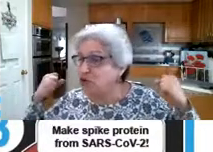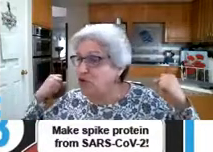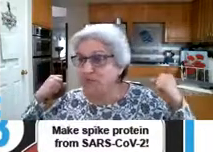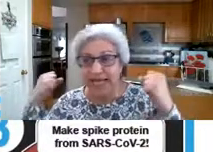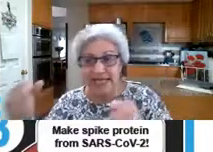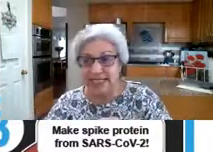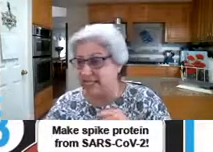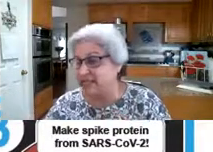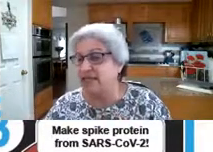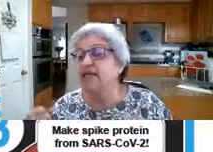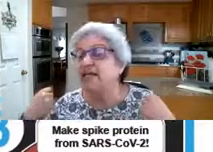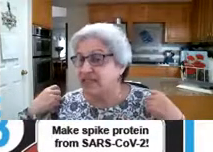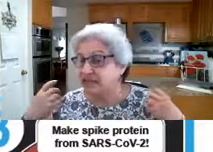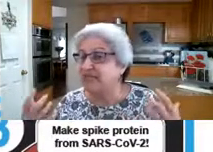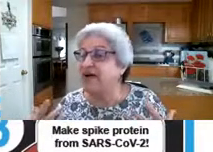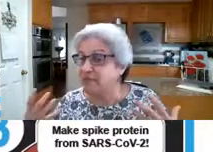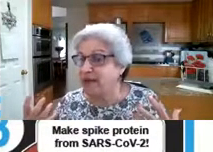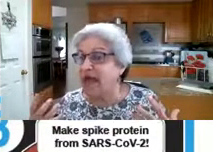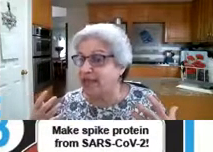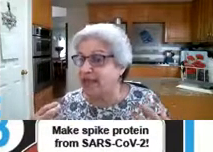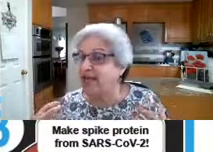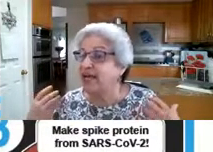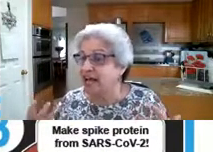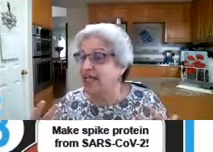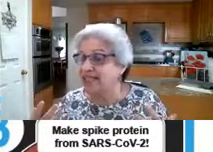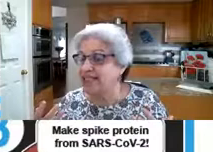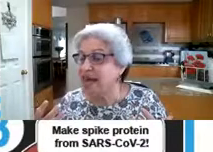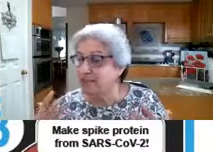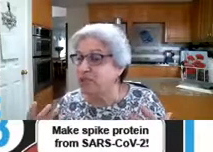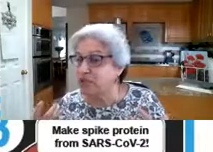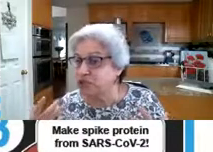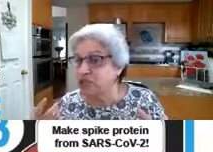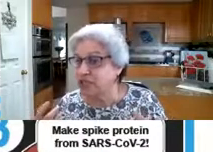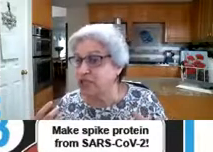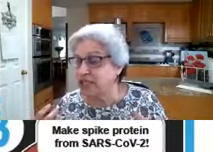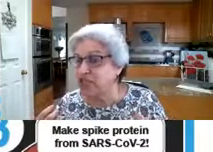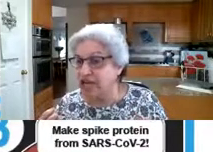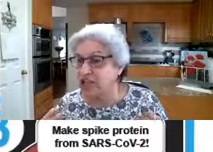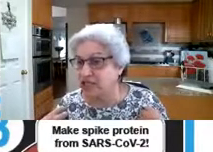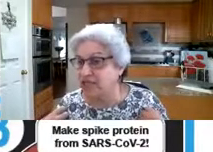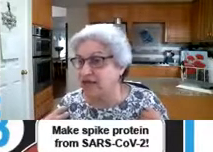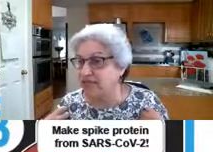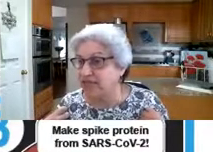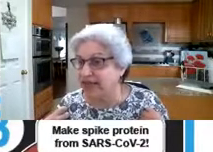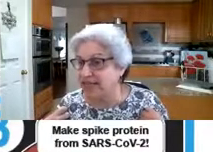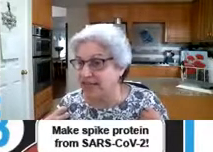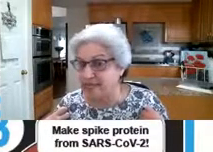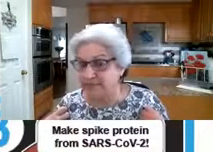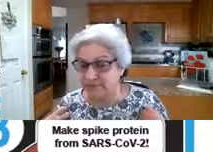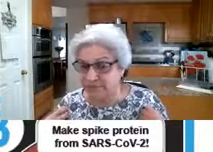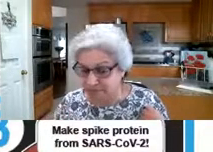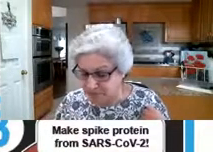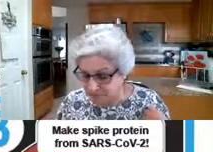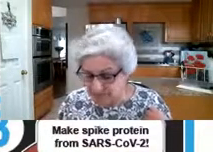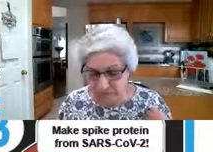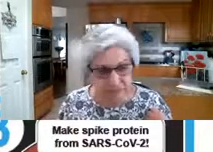going full blazes to fight back against that booster injection of the